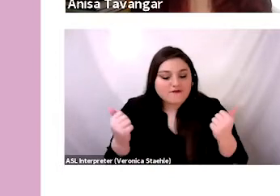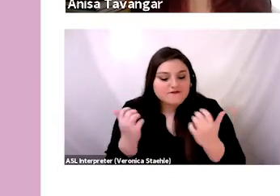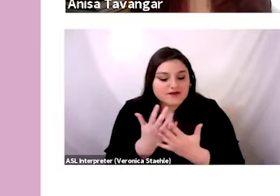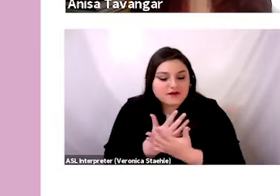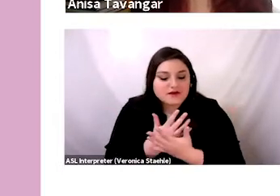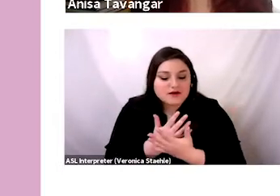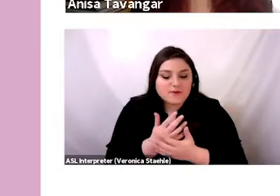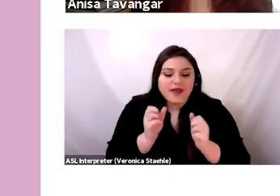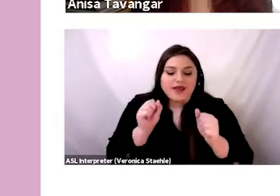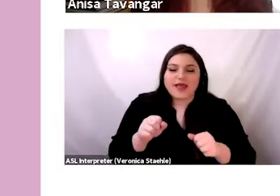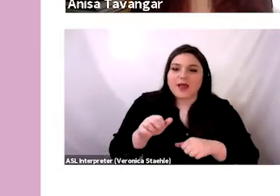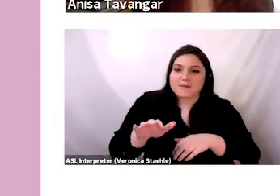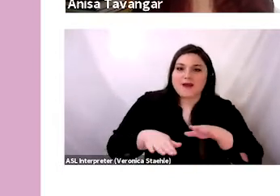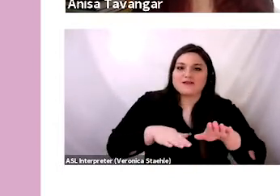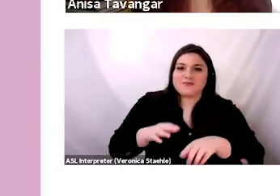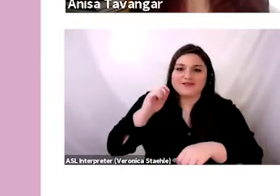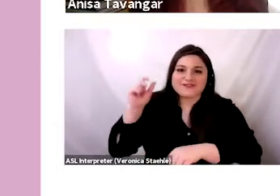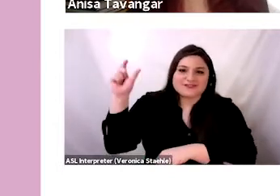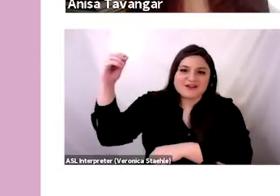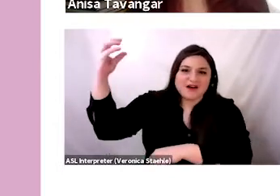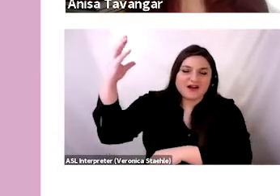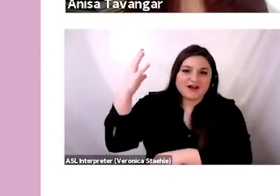passing of each glorious sun.